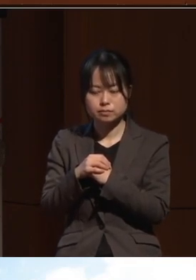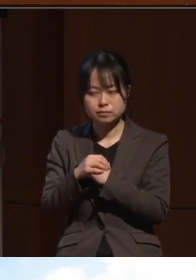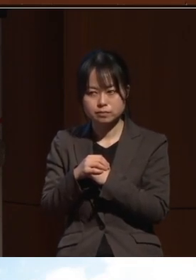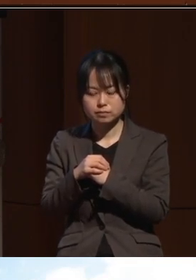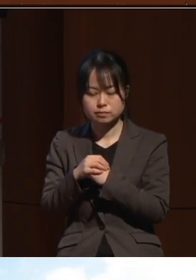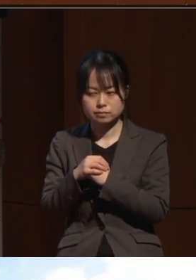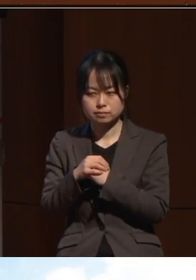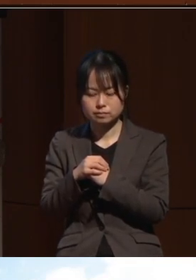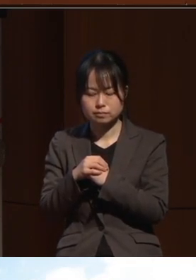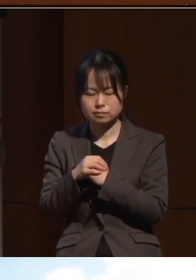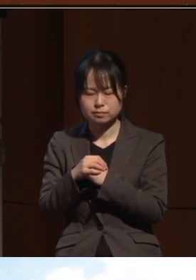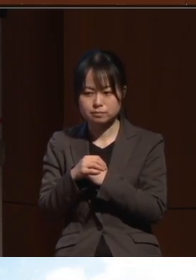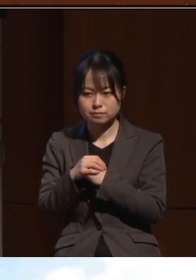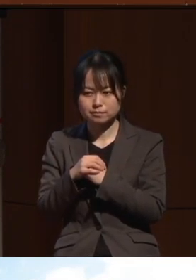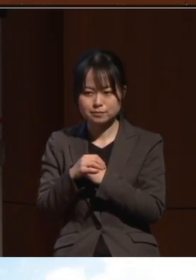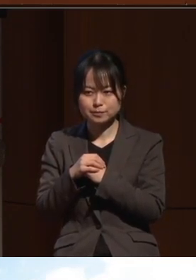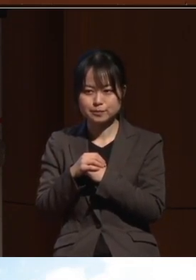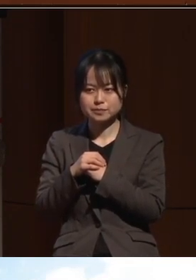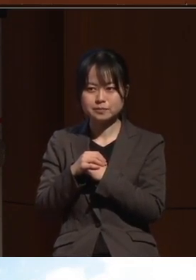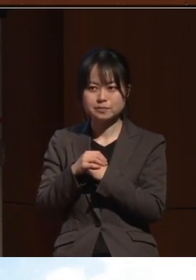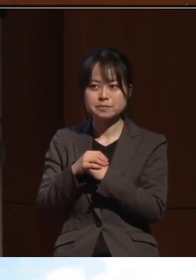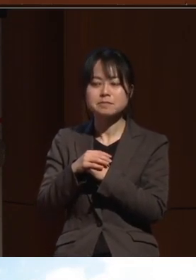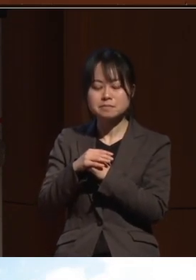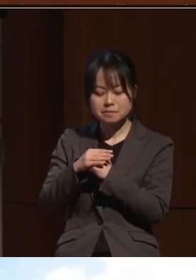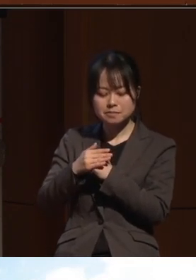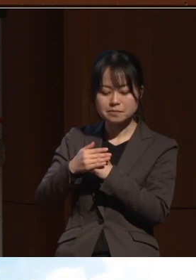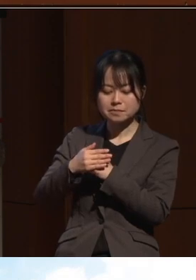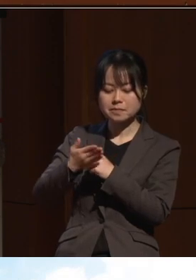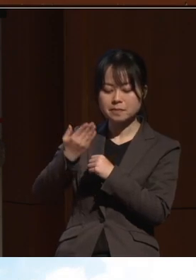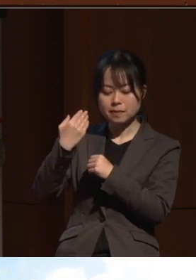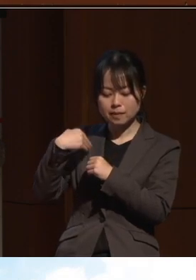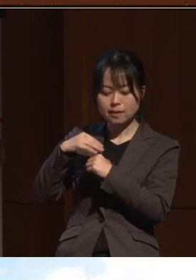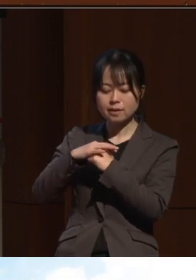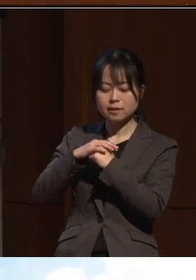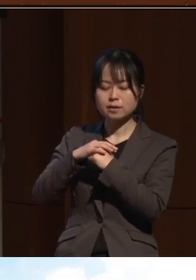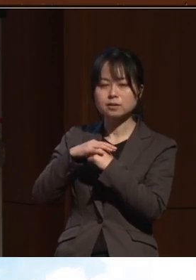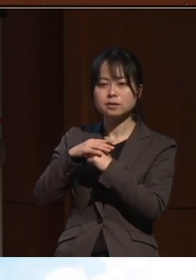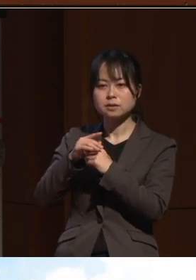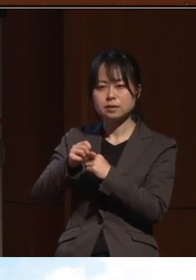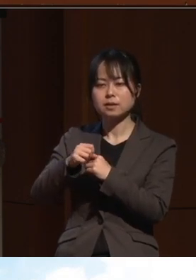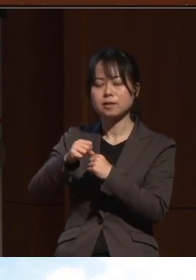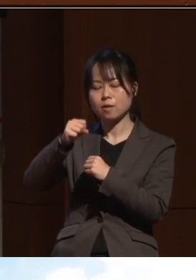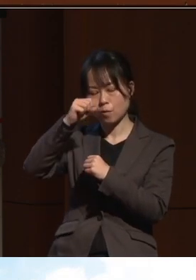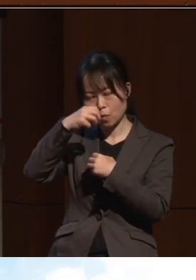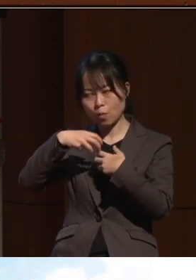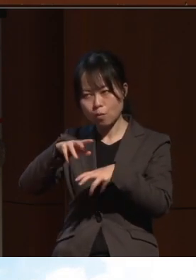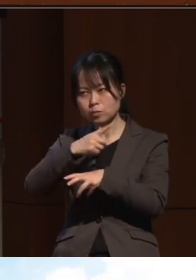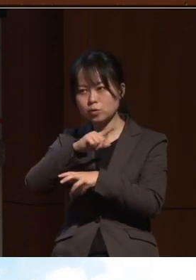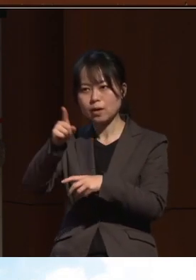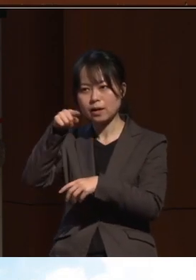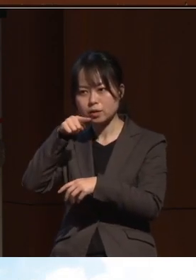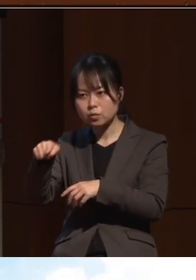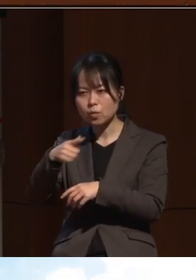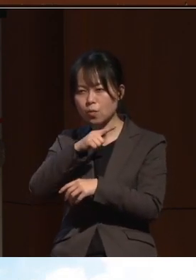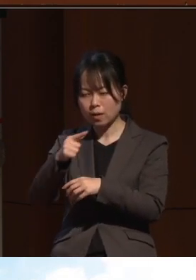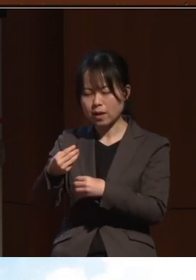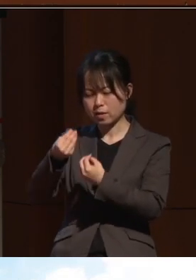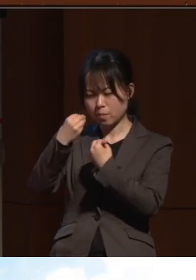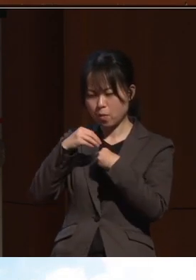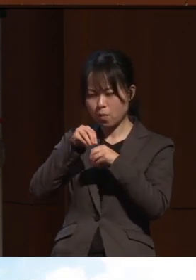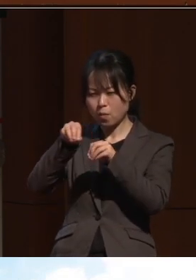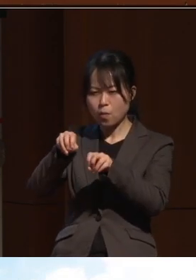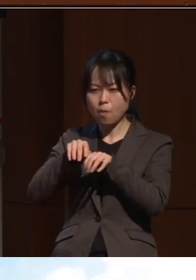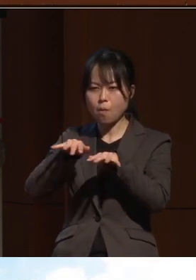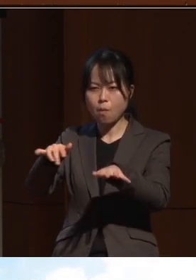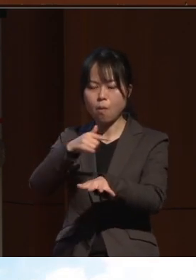1901 to find out, indeed, whether TB in humans and in animals were even the same disease and whether the humans and animals could infect each